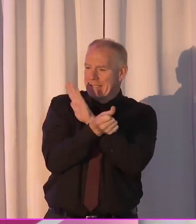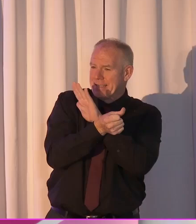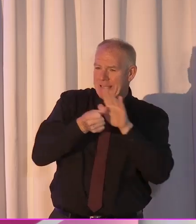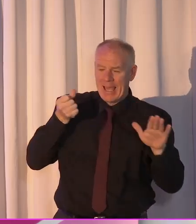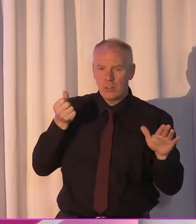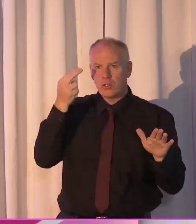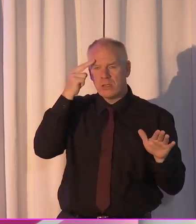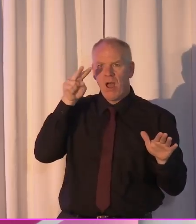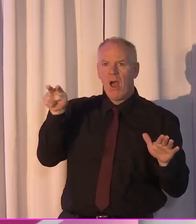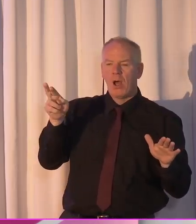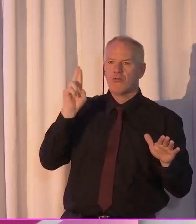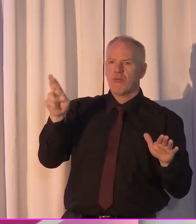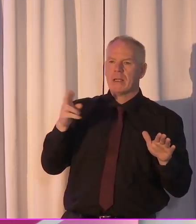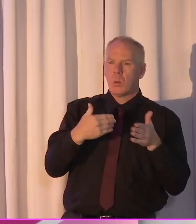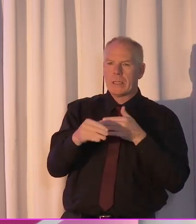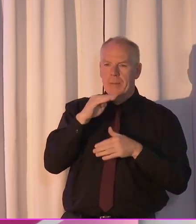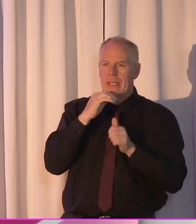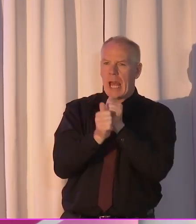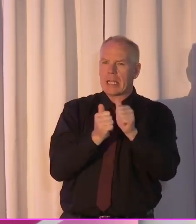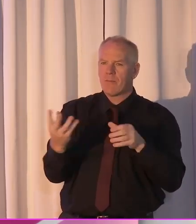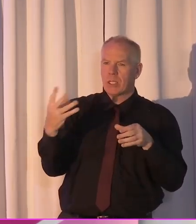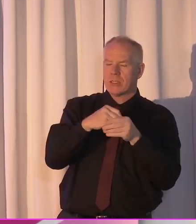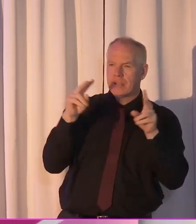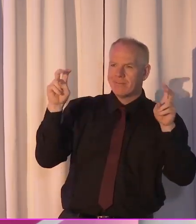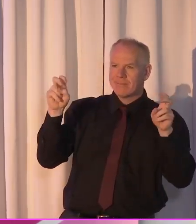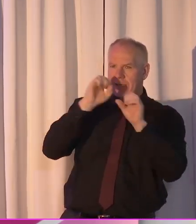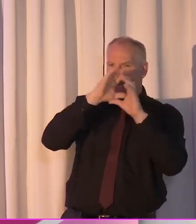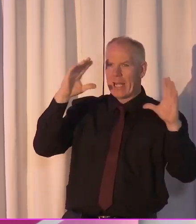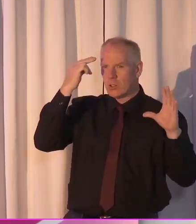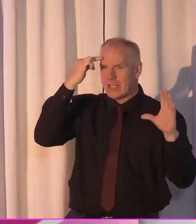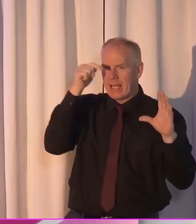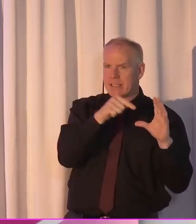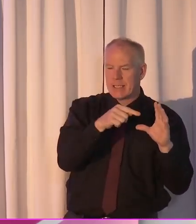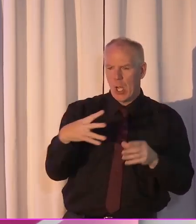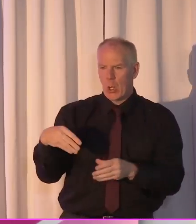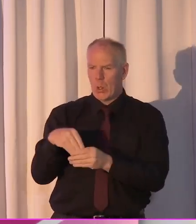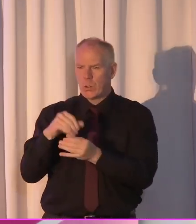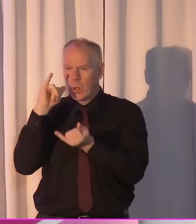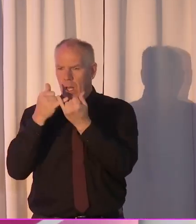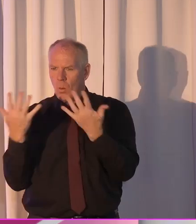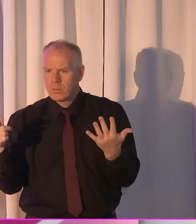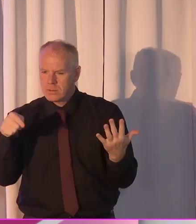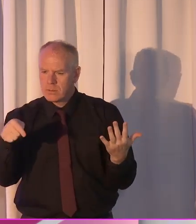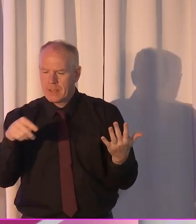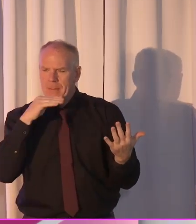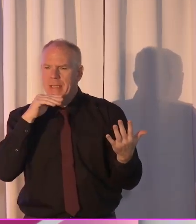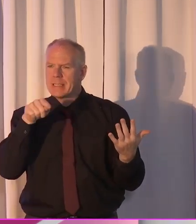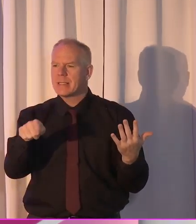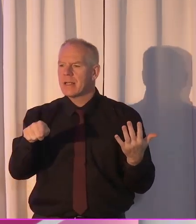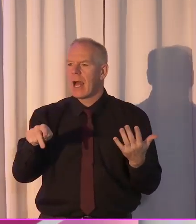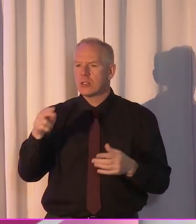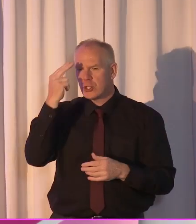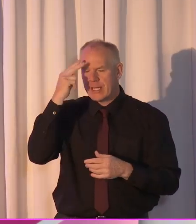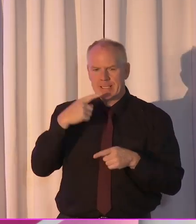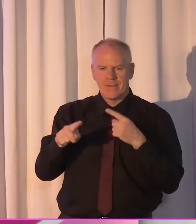to understand what active participation looks like, what inclusion looks like, and understanding the